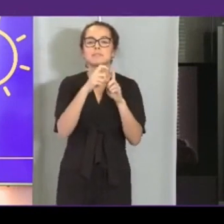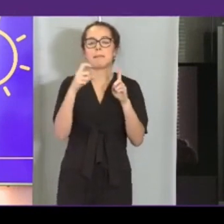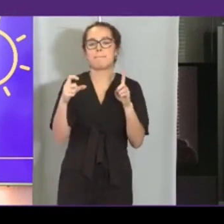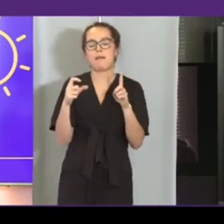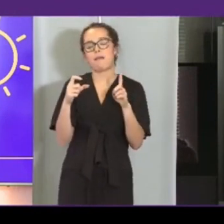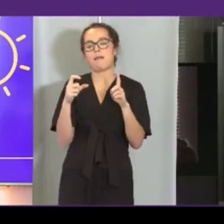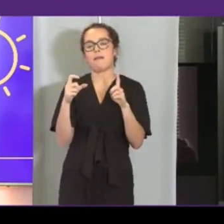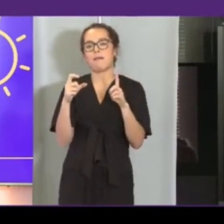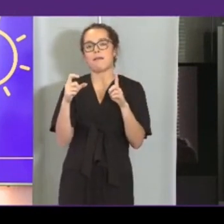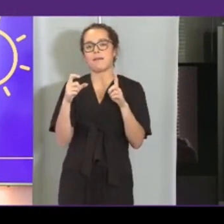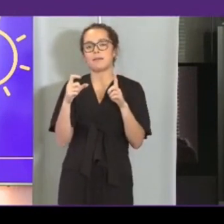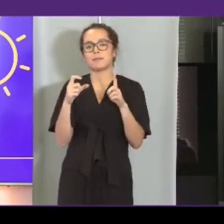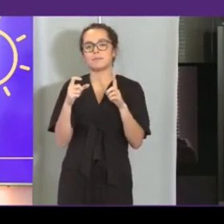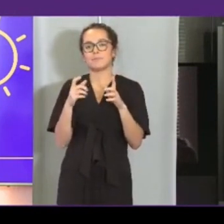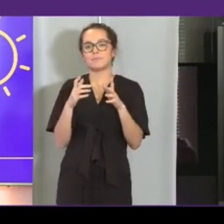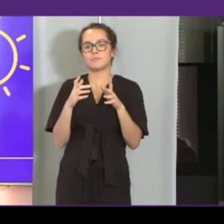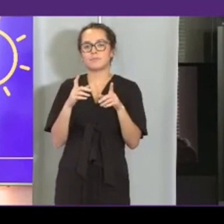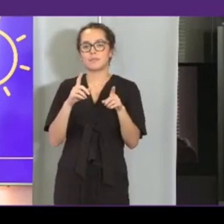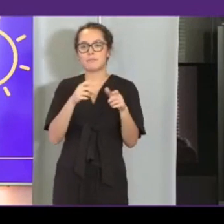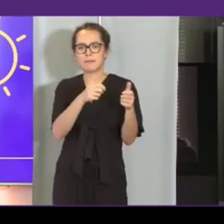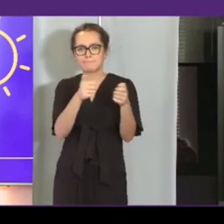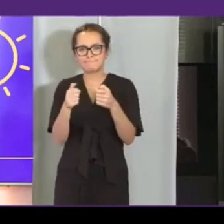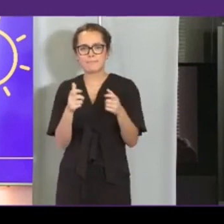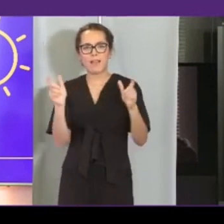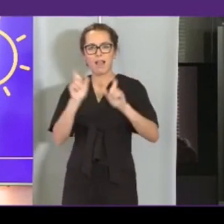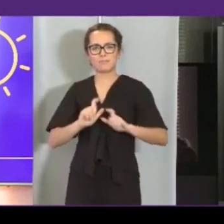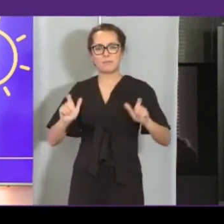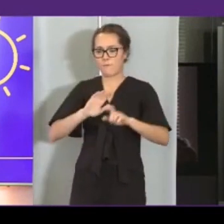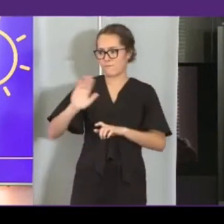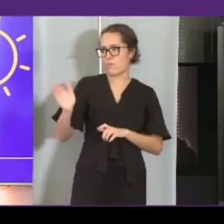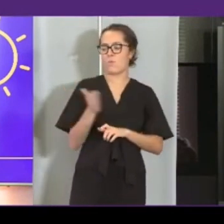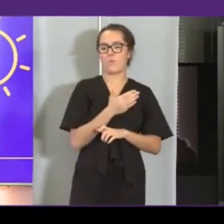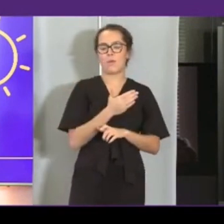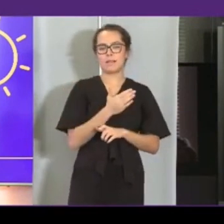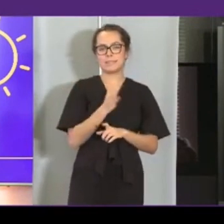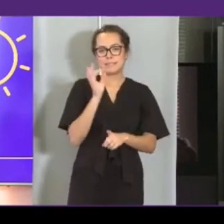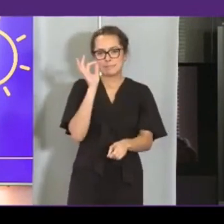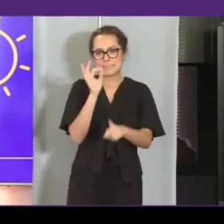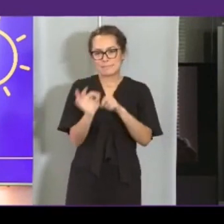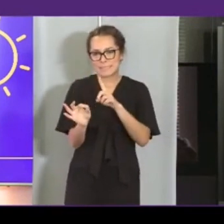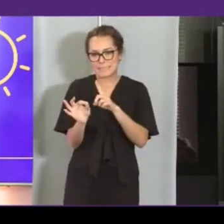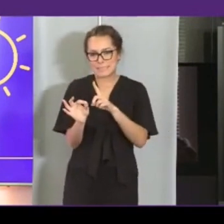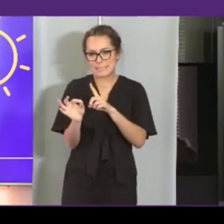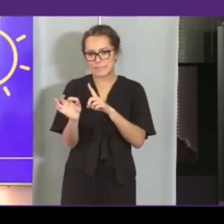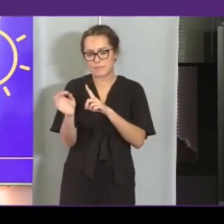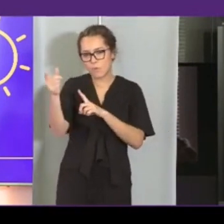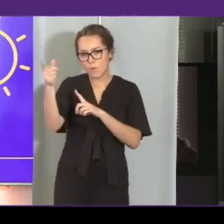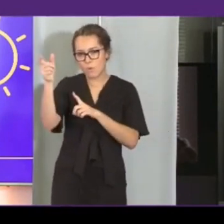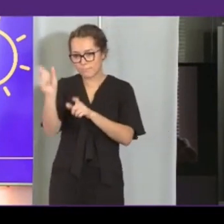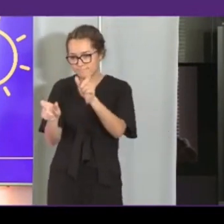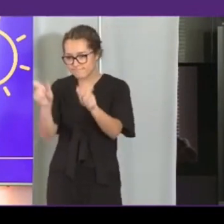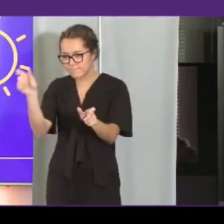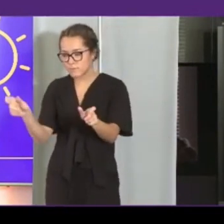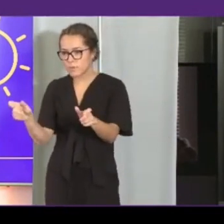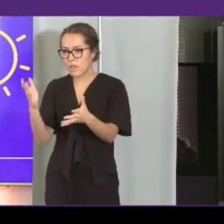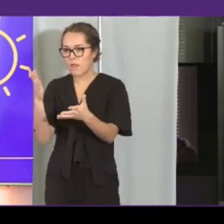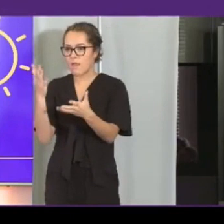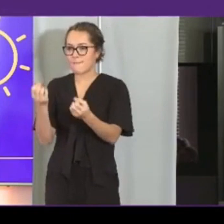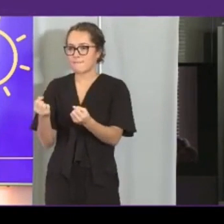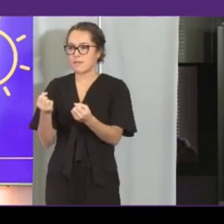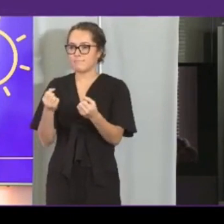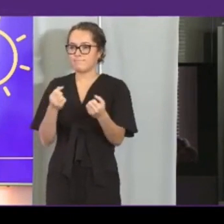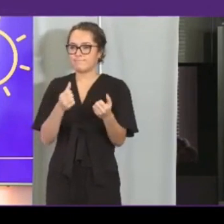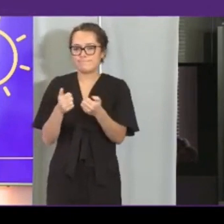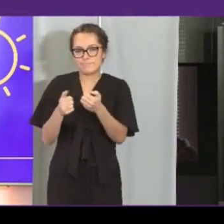to really make players play games in comfort, particularly for players with mobility